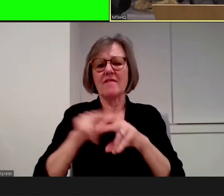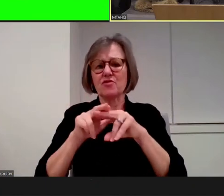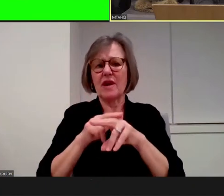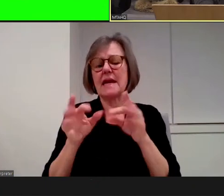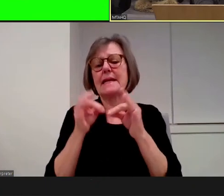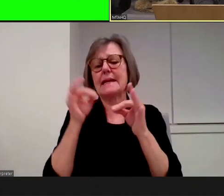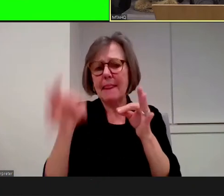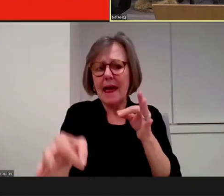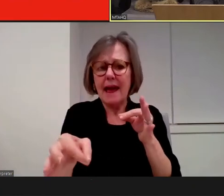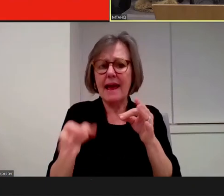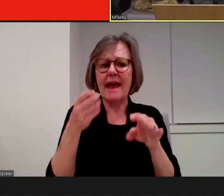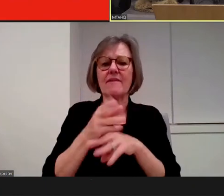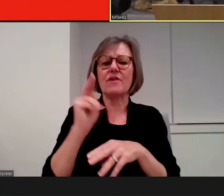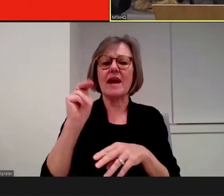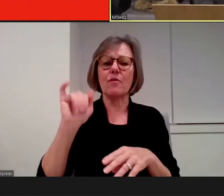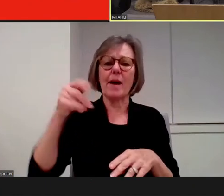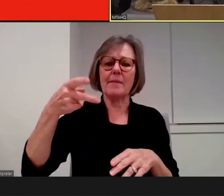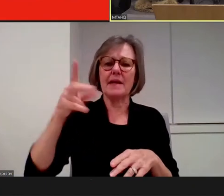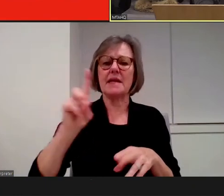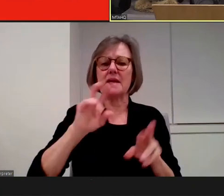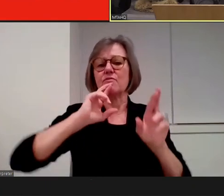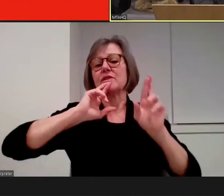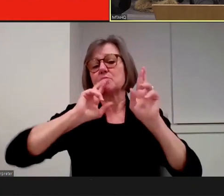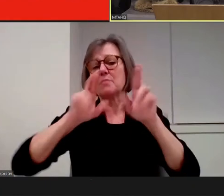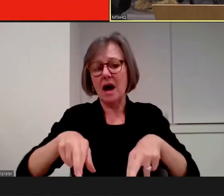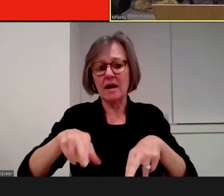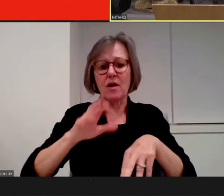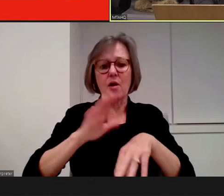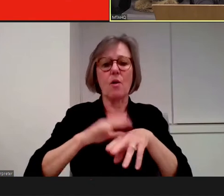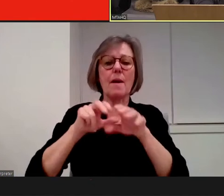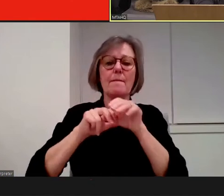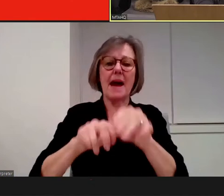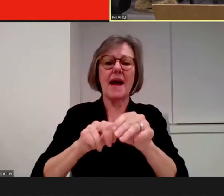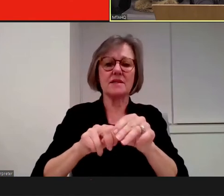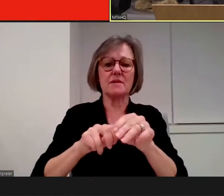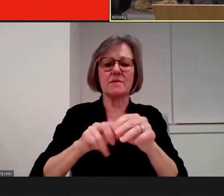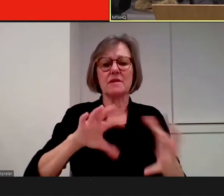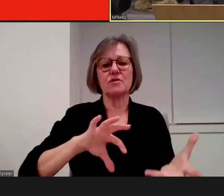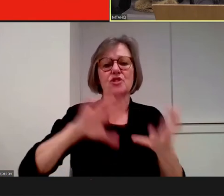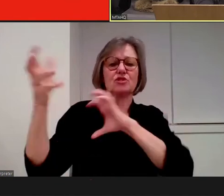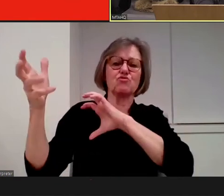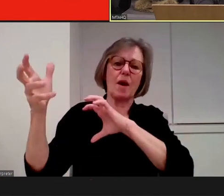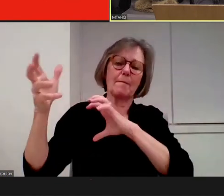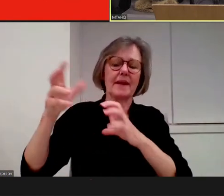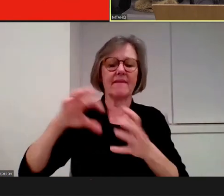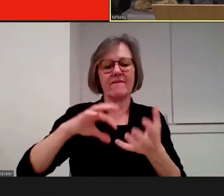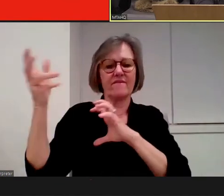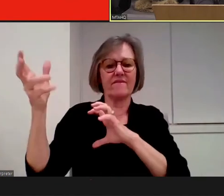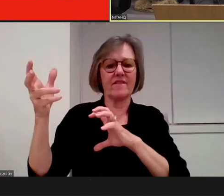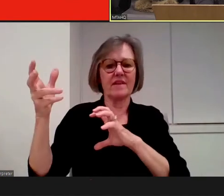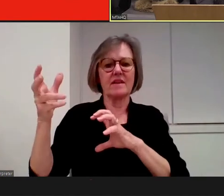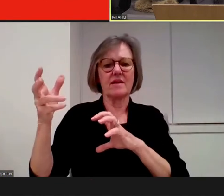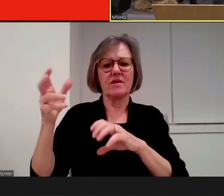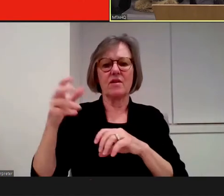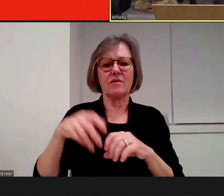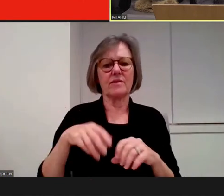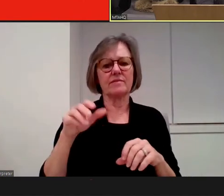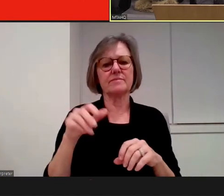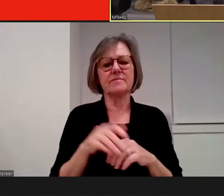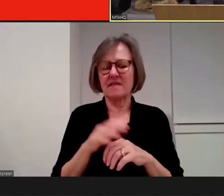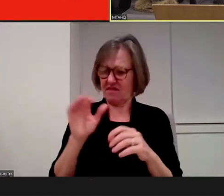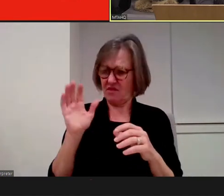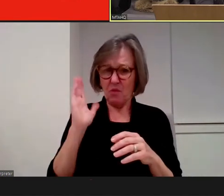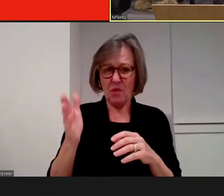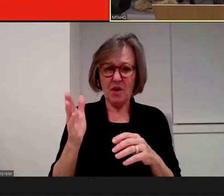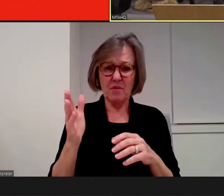delays after NYPD responded on passengers being disruptive at Intervale Avenue. So is this going